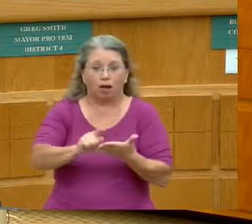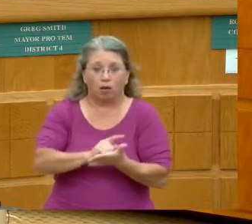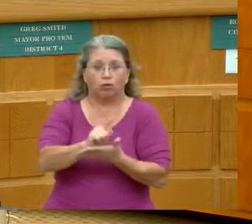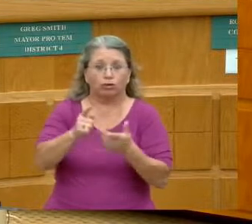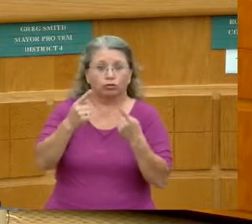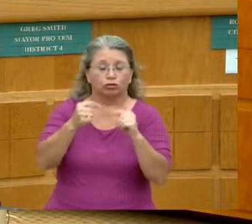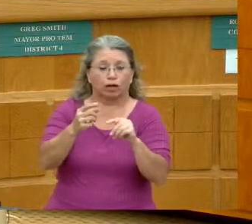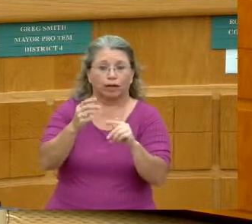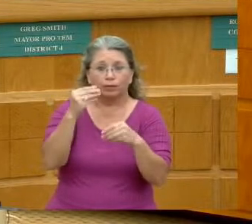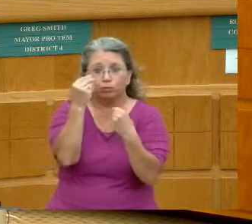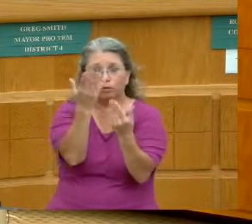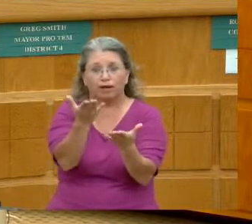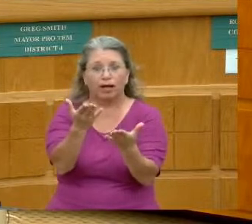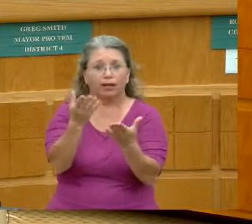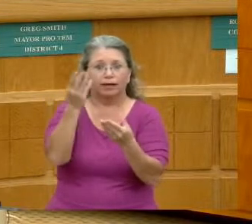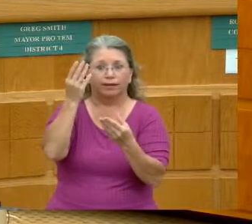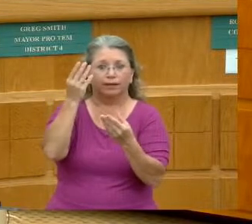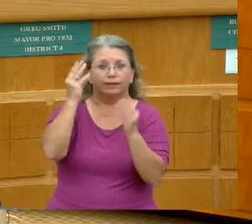a more educated